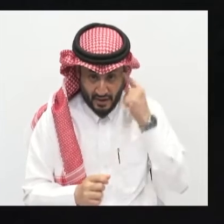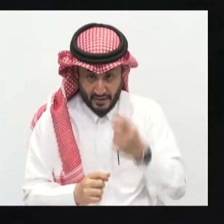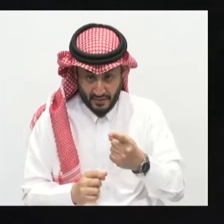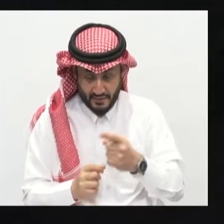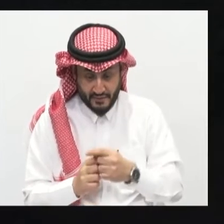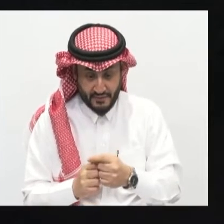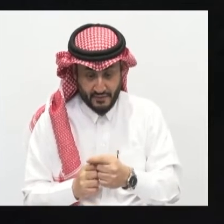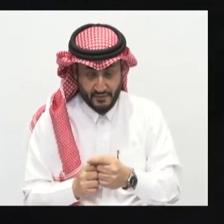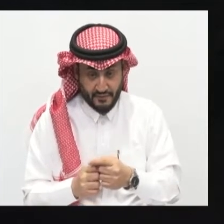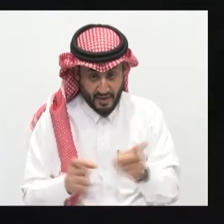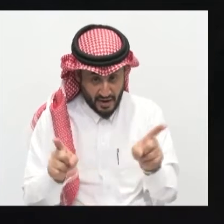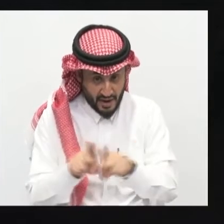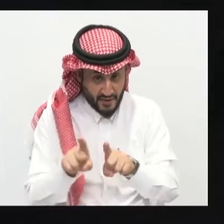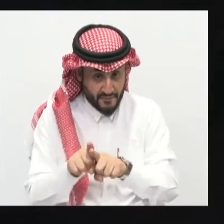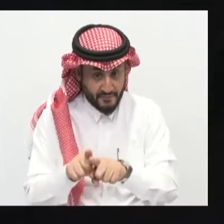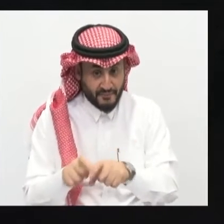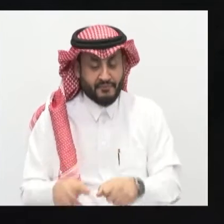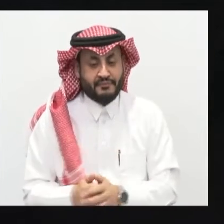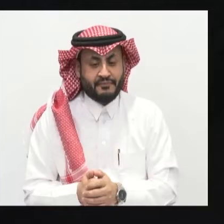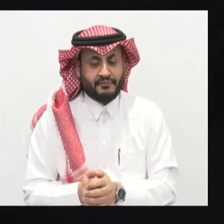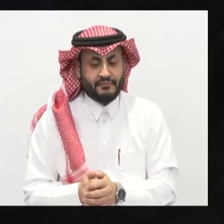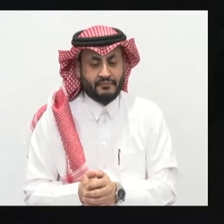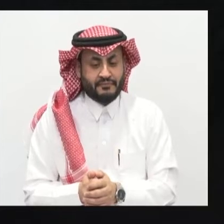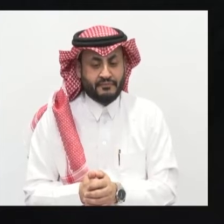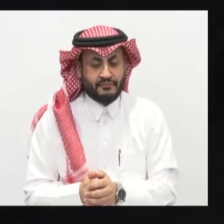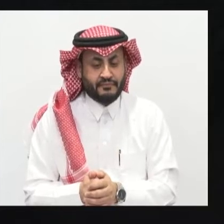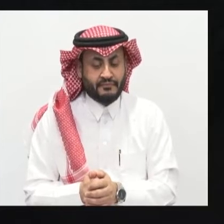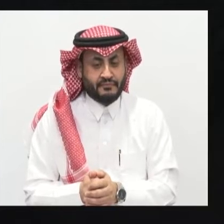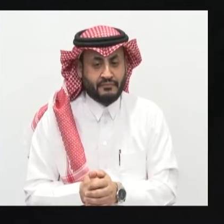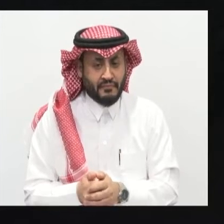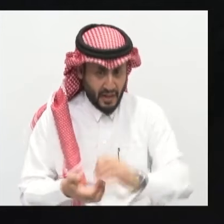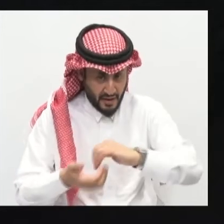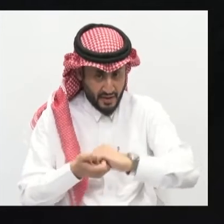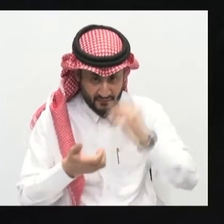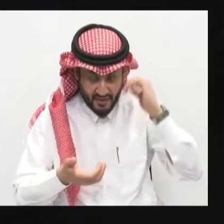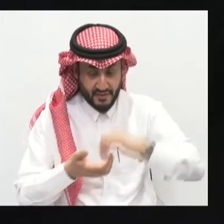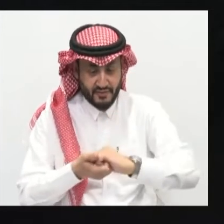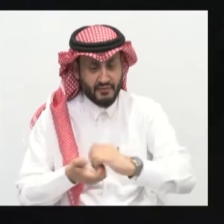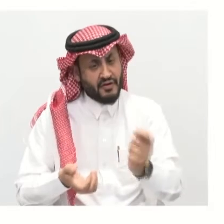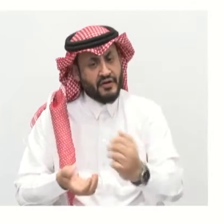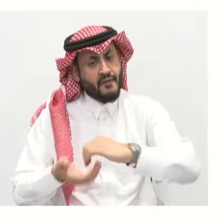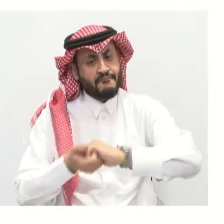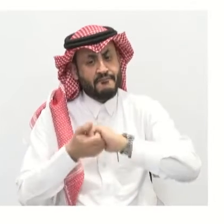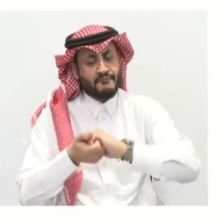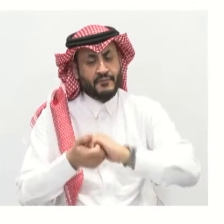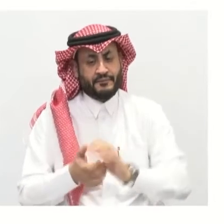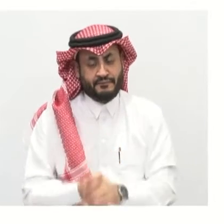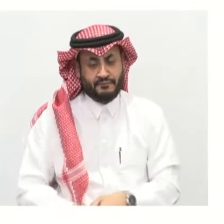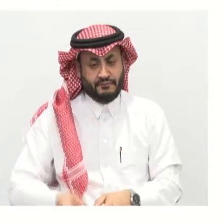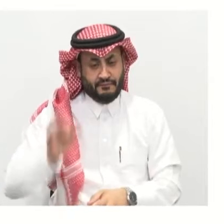Lilian and Samah were together? So, do you think they're friends? Yes, so let's write down the word